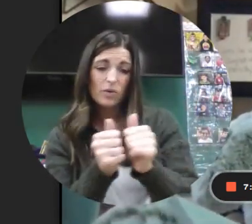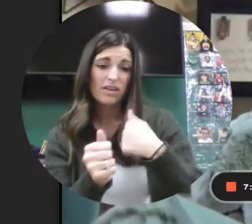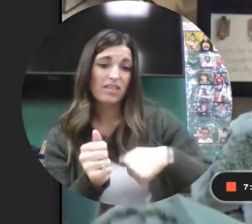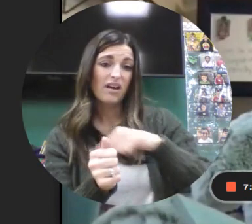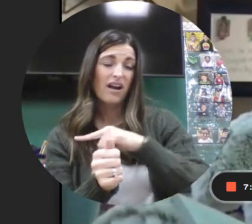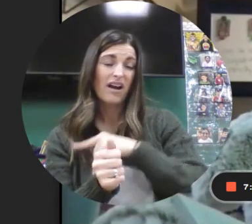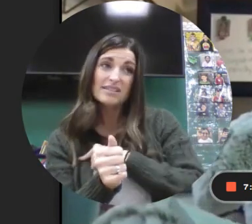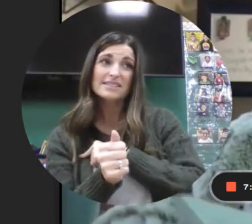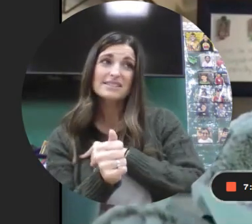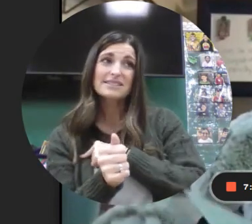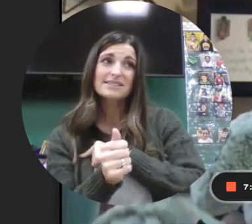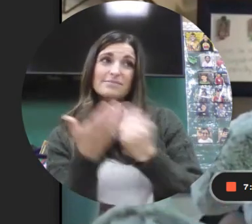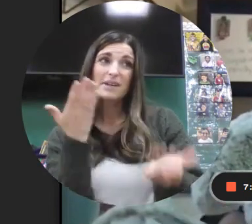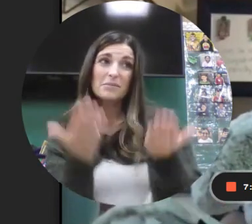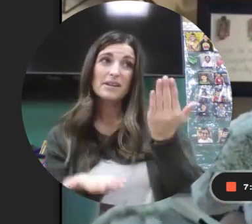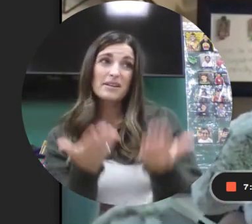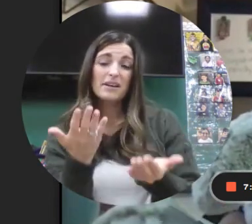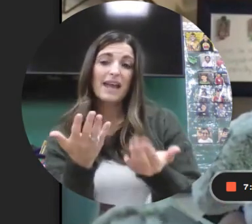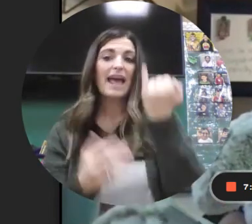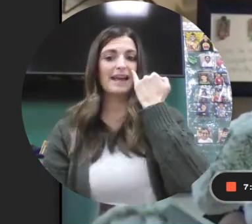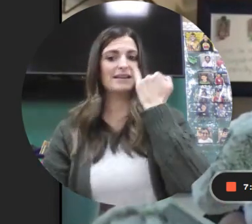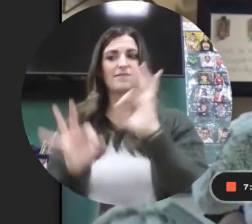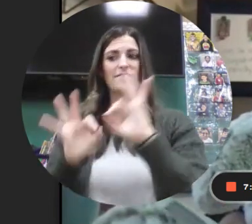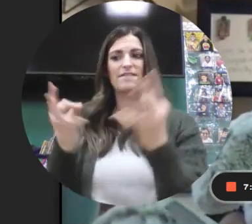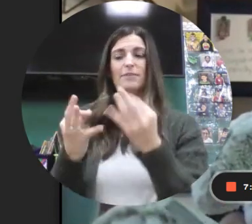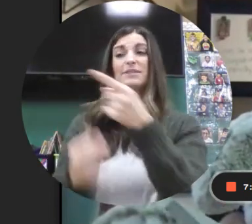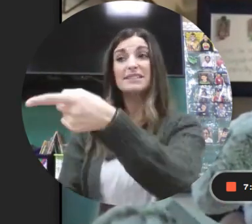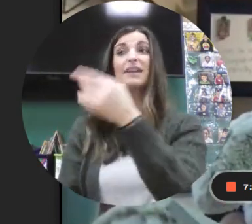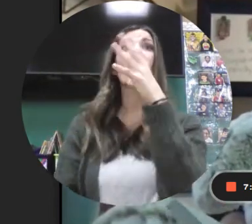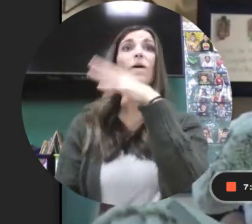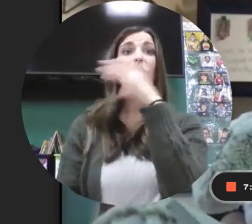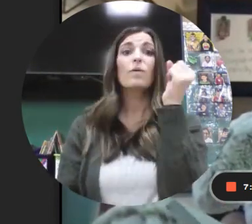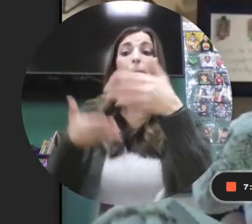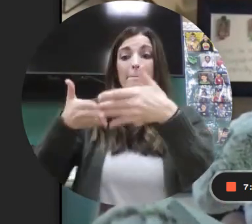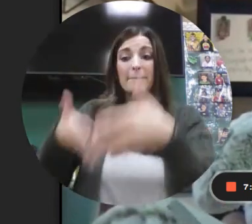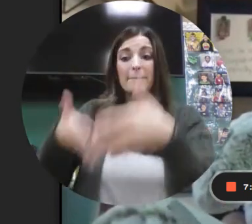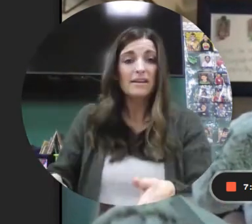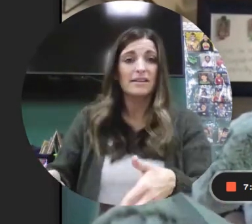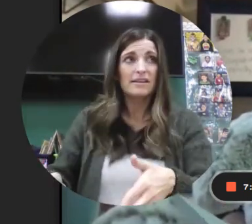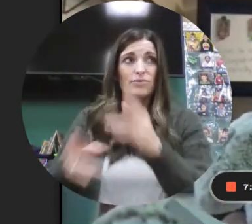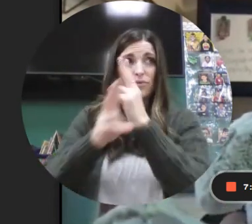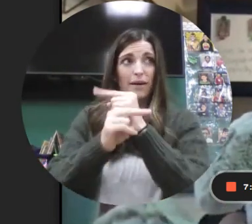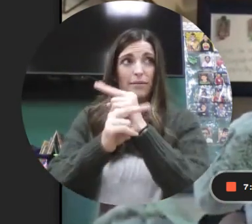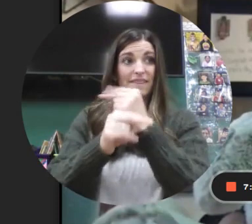until someone claimed him? And if no one ever did, could we keep him then?